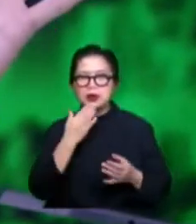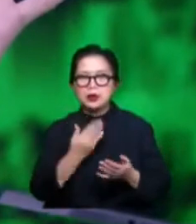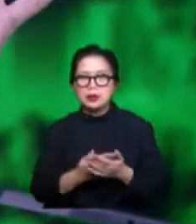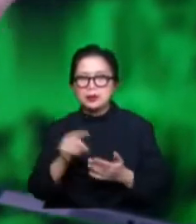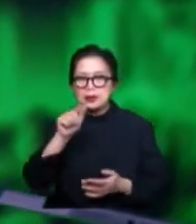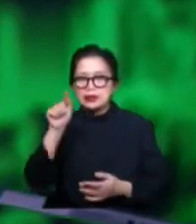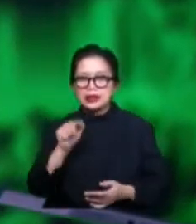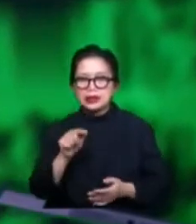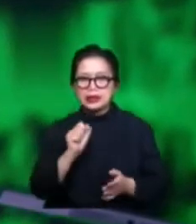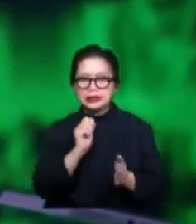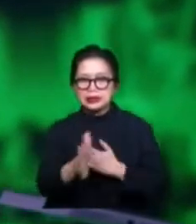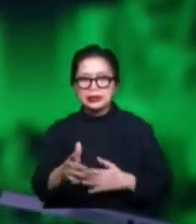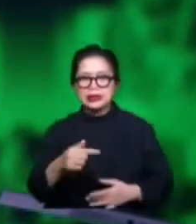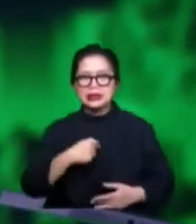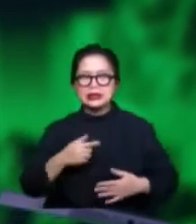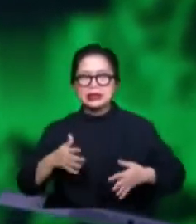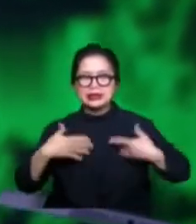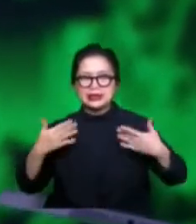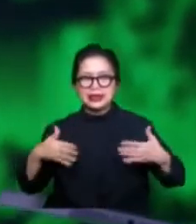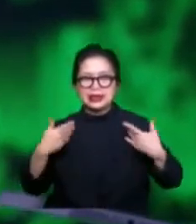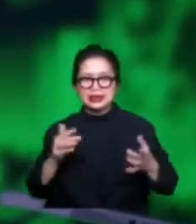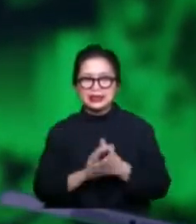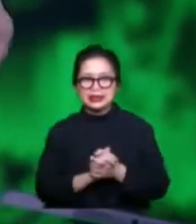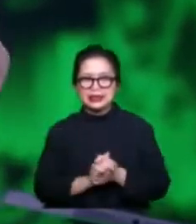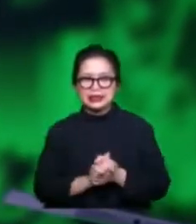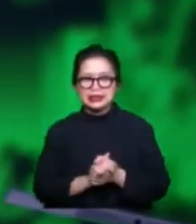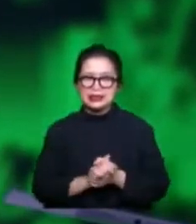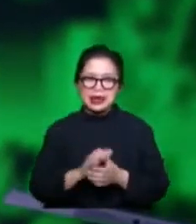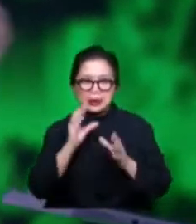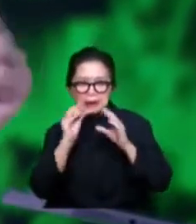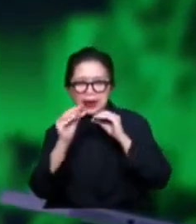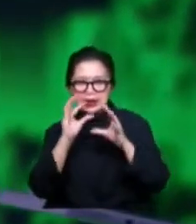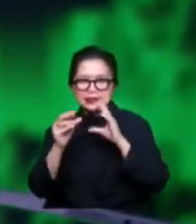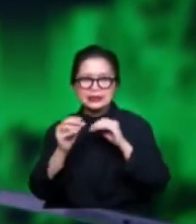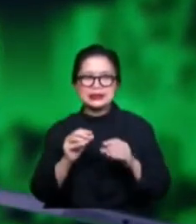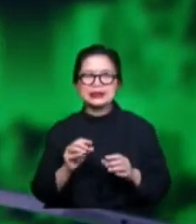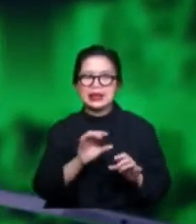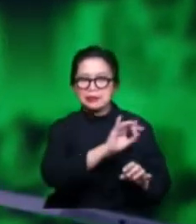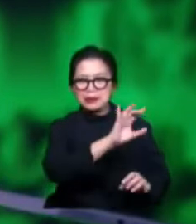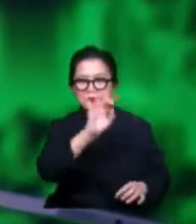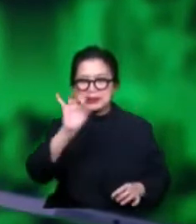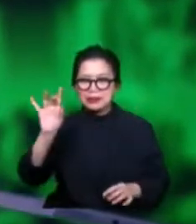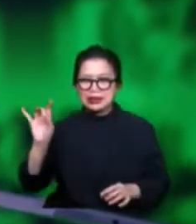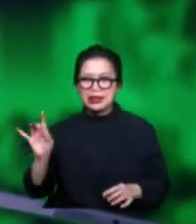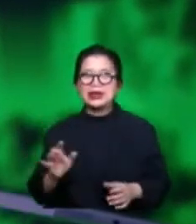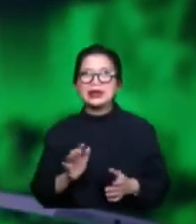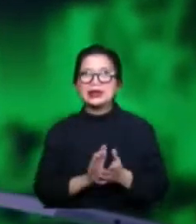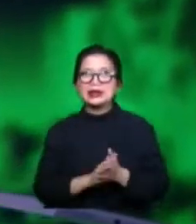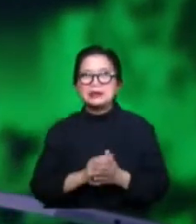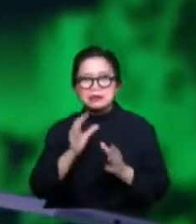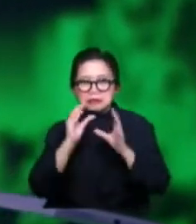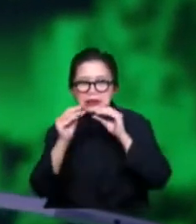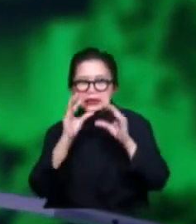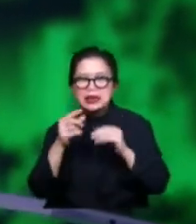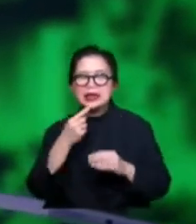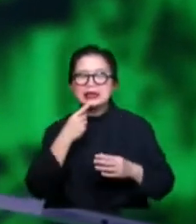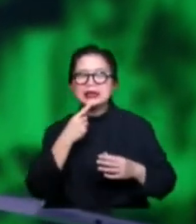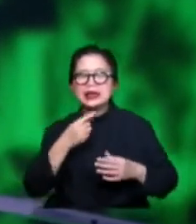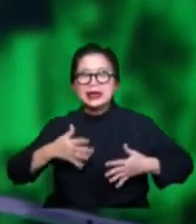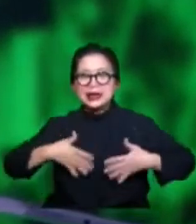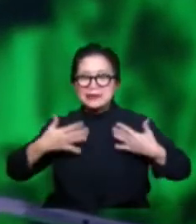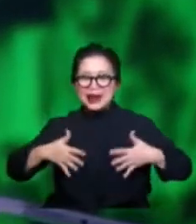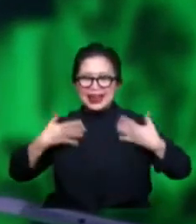happiness. So that's something that we need to focus on, the happiness of the Jakarta citizens. That's let's not forget about